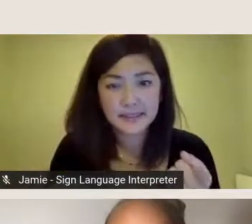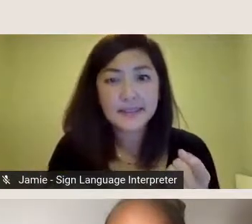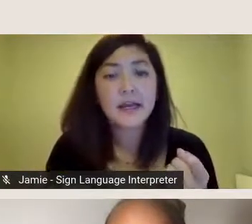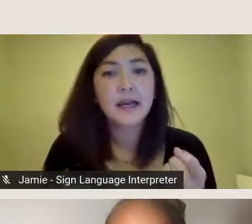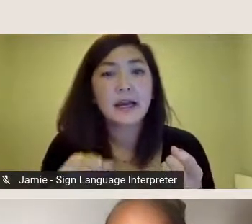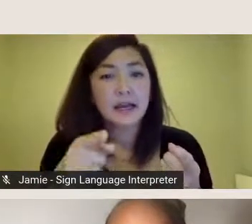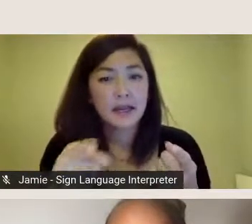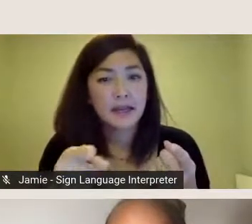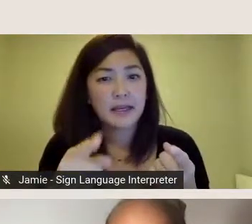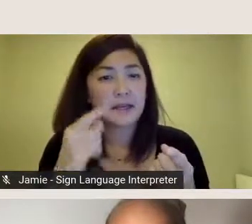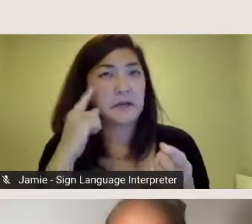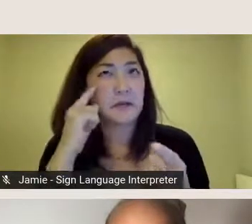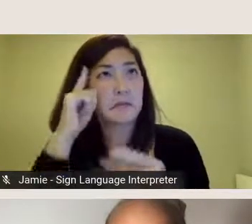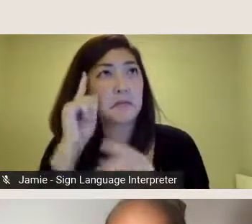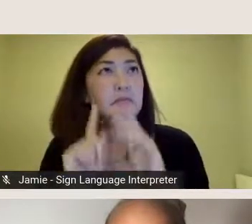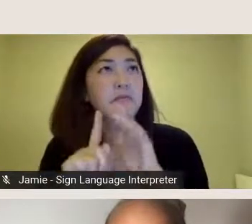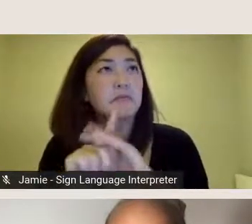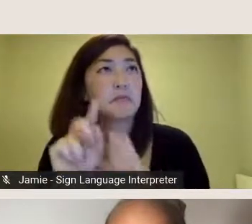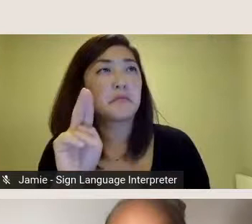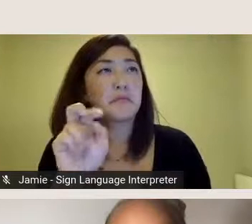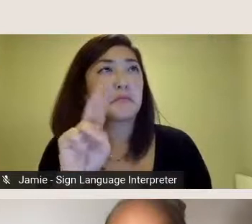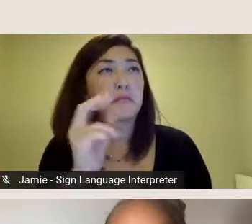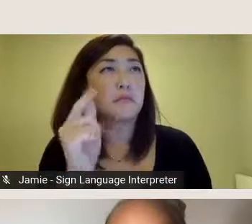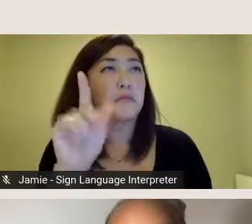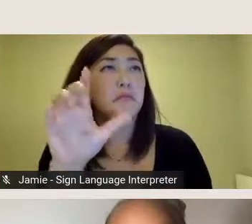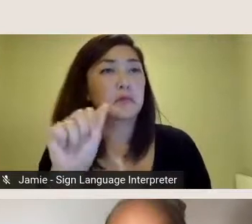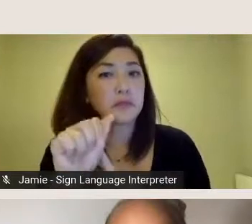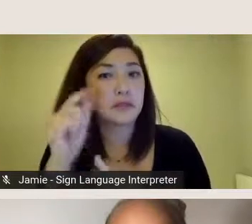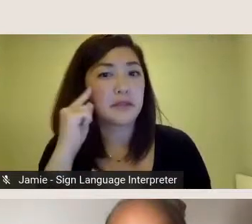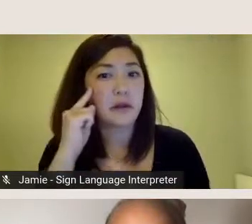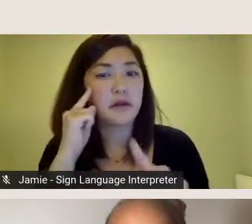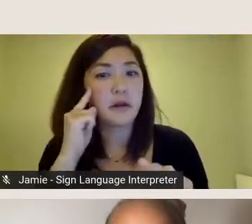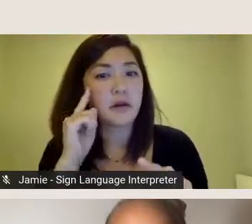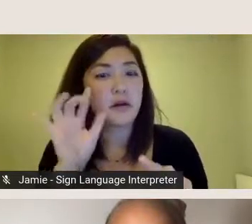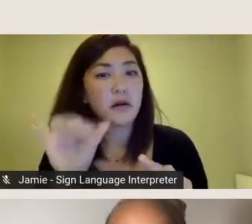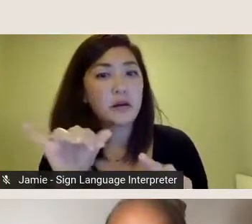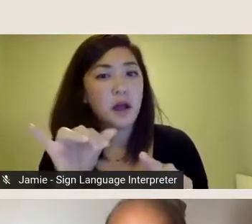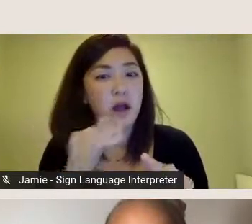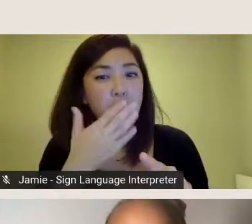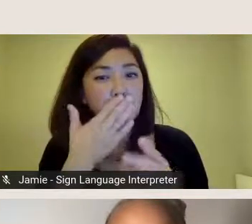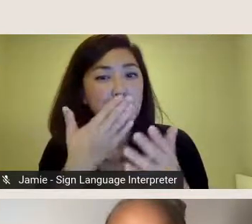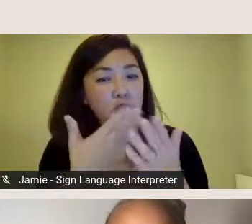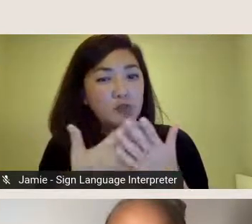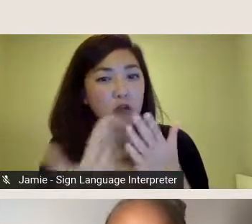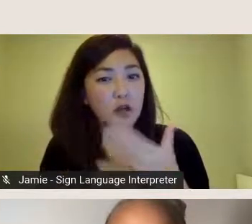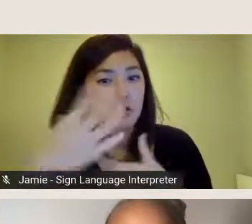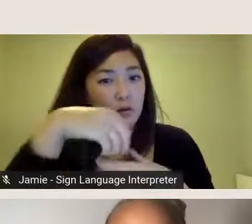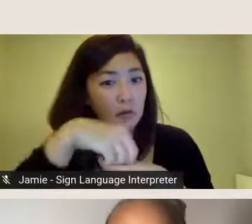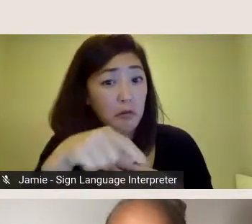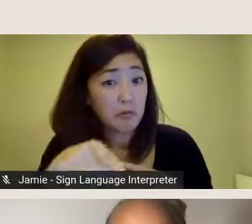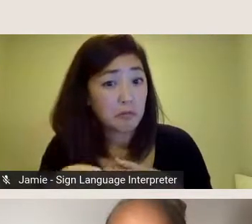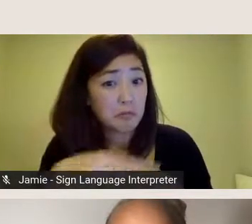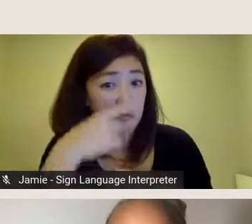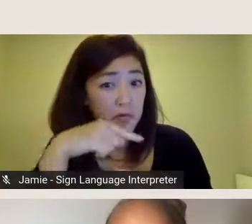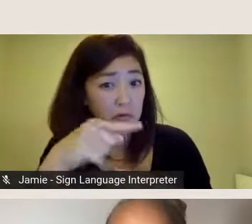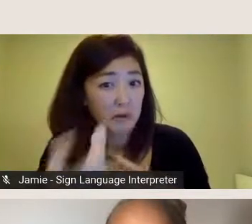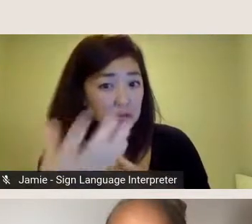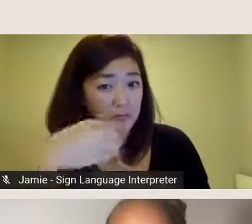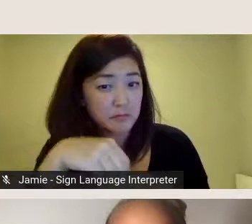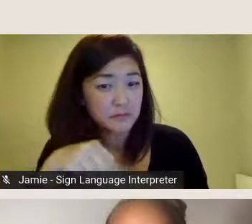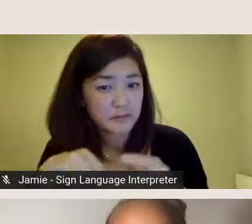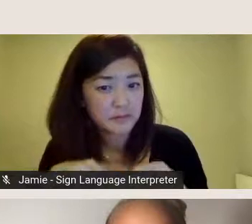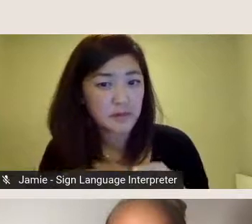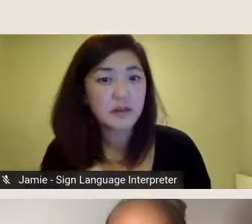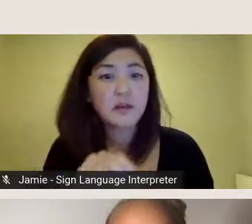Ursula the idea that was a good an intersection that I was familiar with. And Michelle